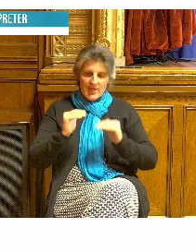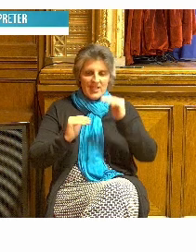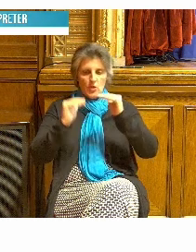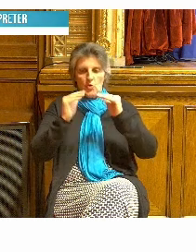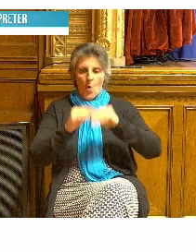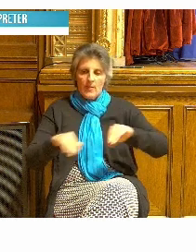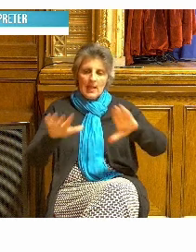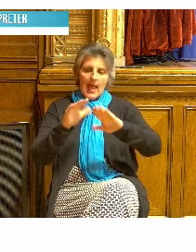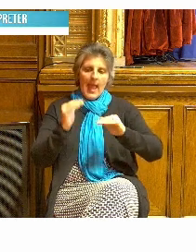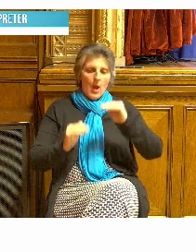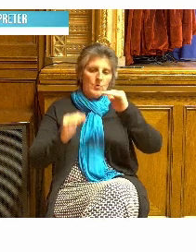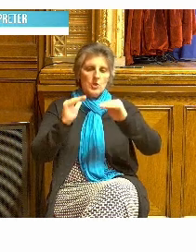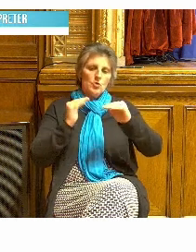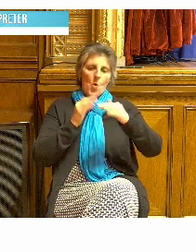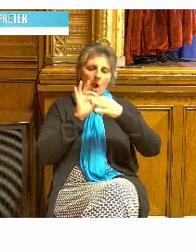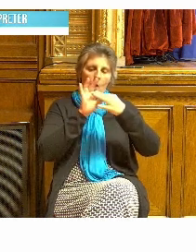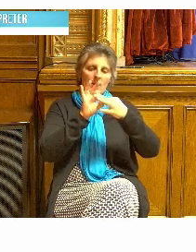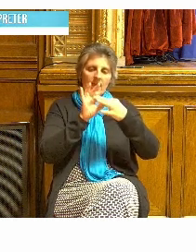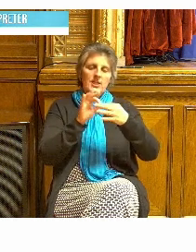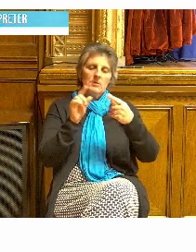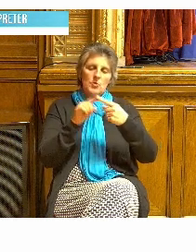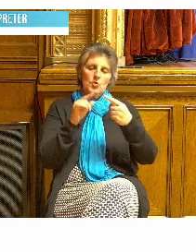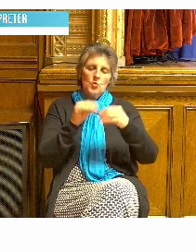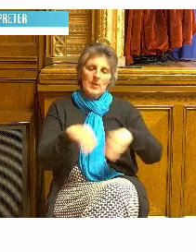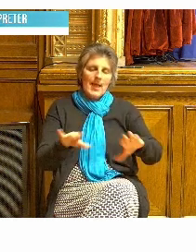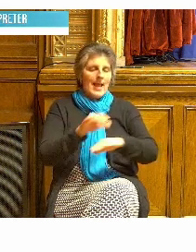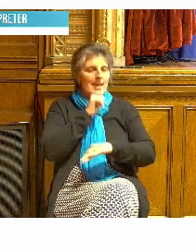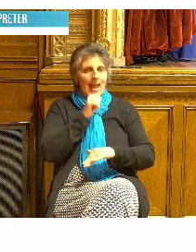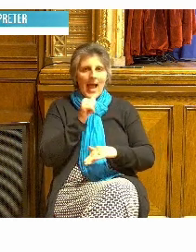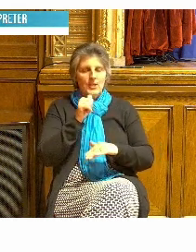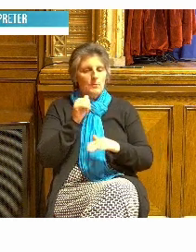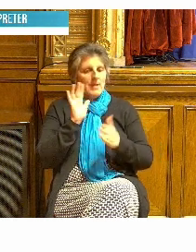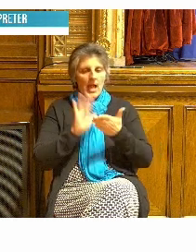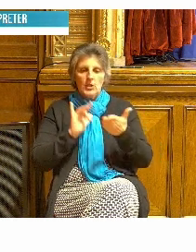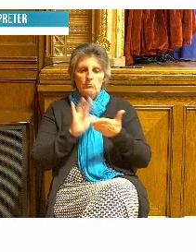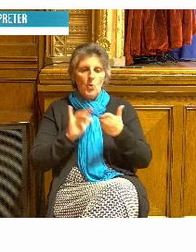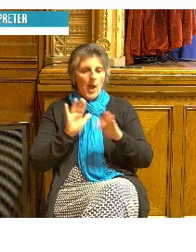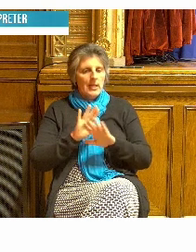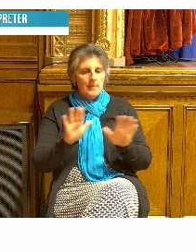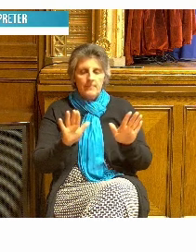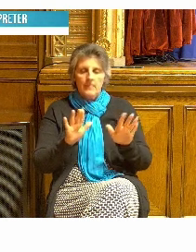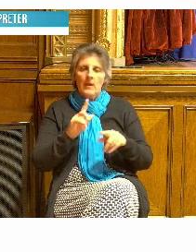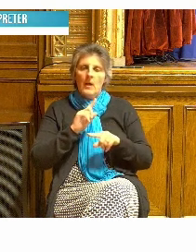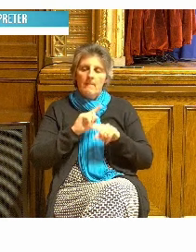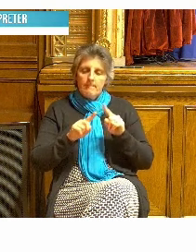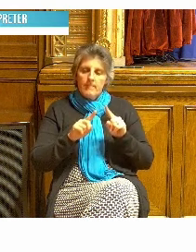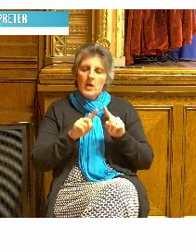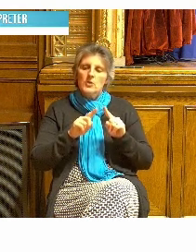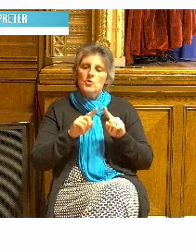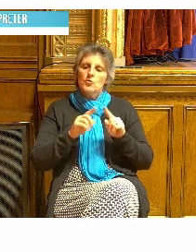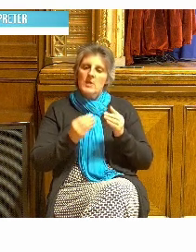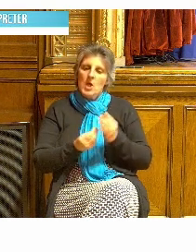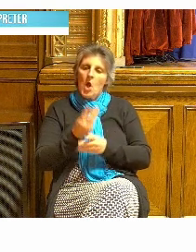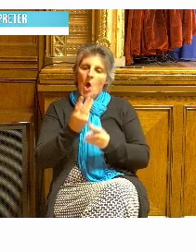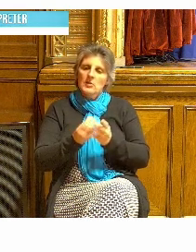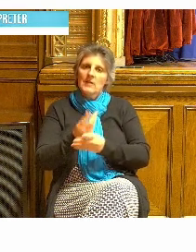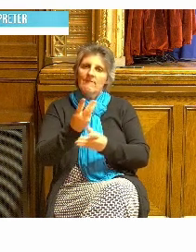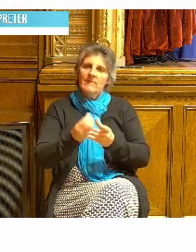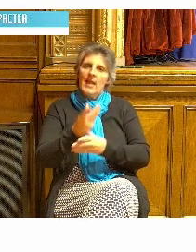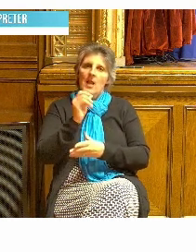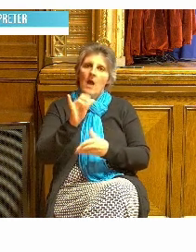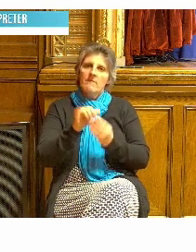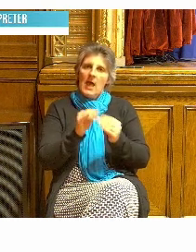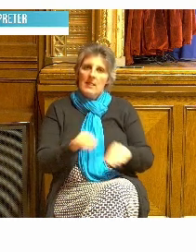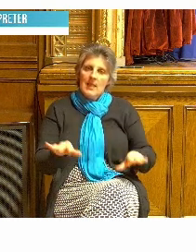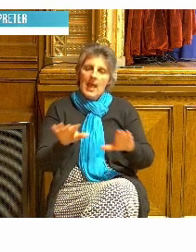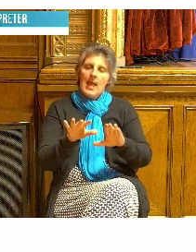and restore our relationship to the land, not to be exploitive, but to be cultivating of that